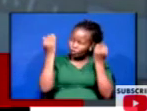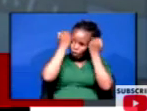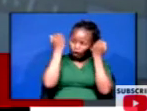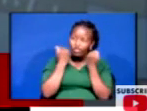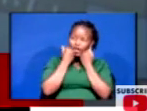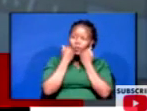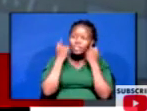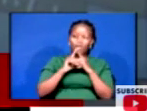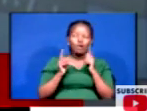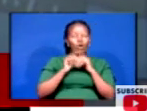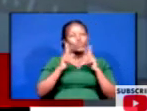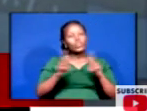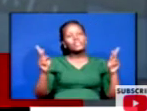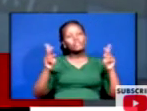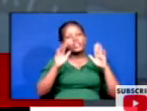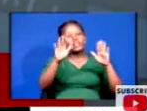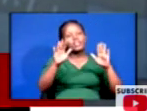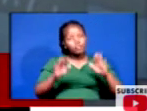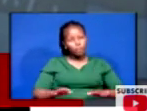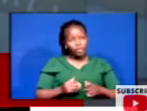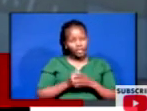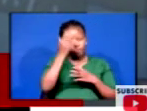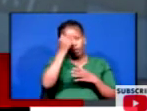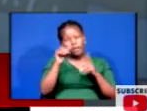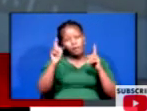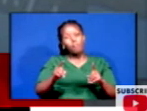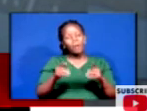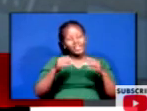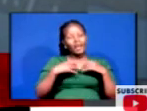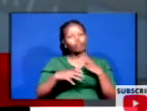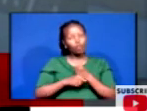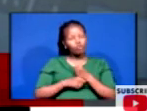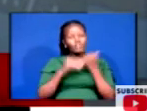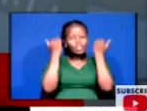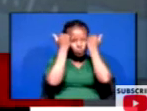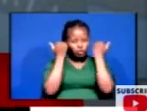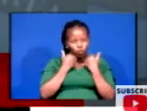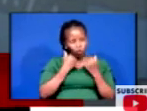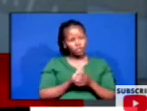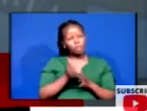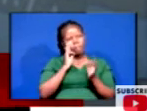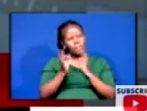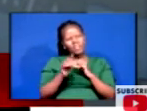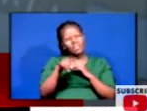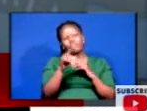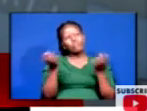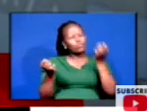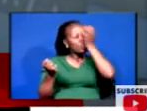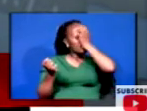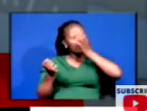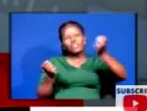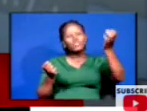we have to build confidence in our courts, because if we disregard the court